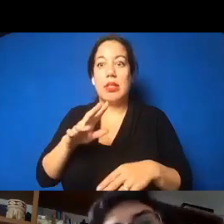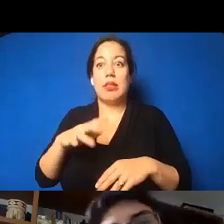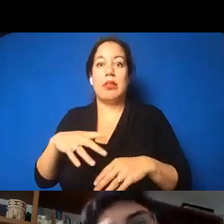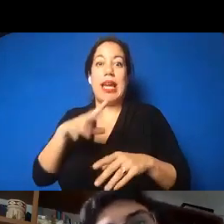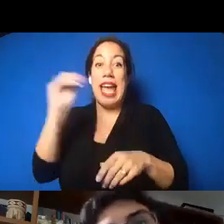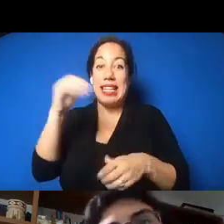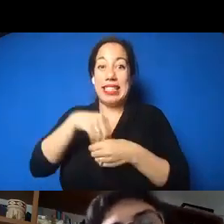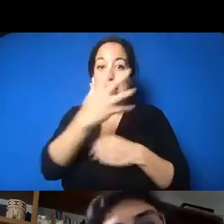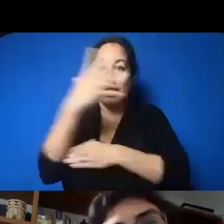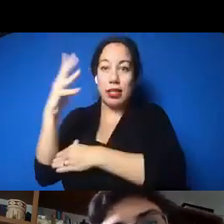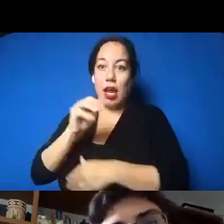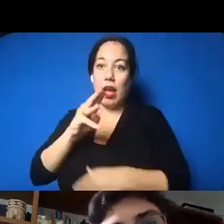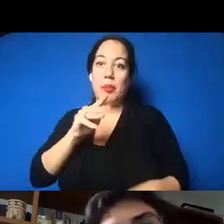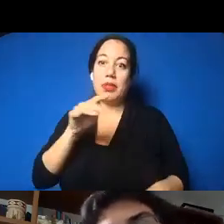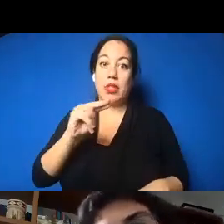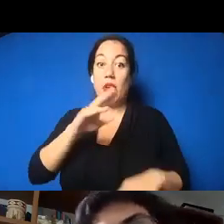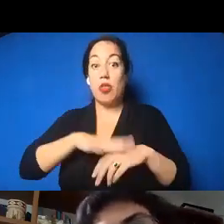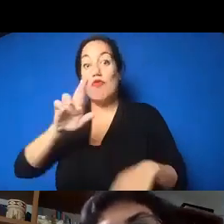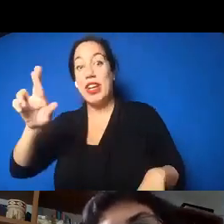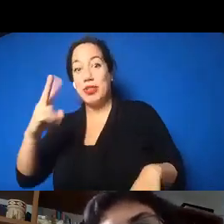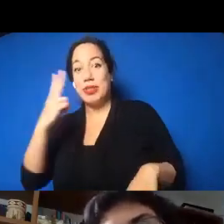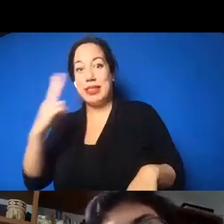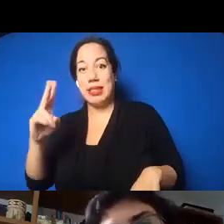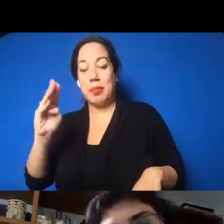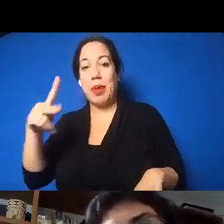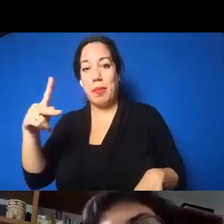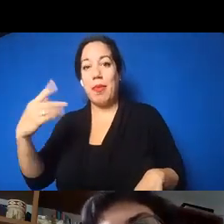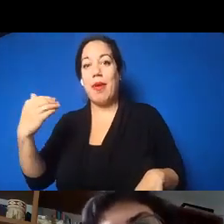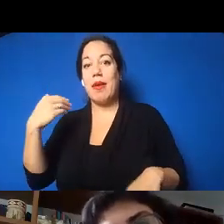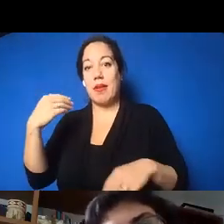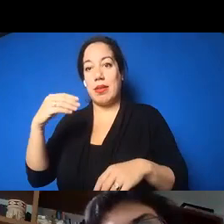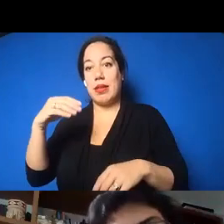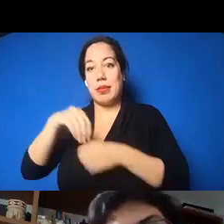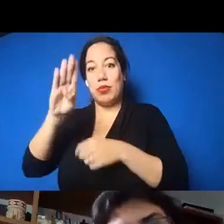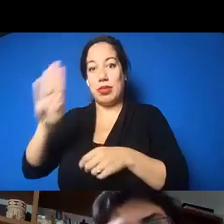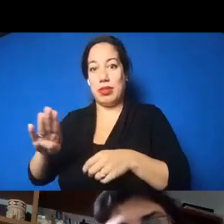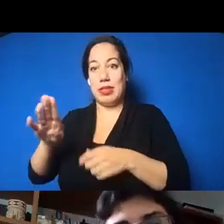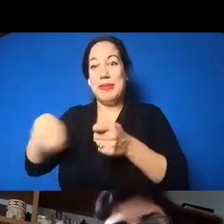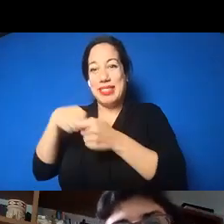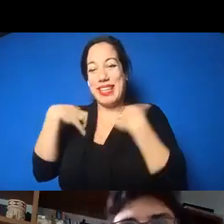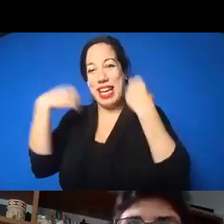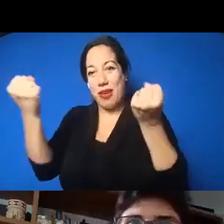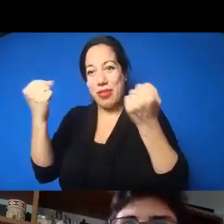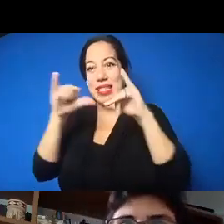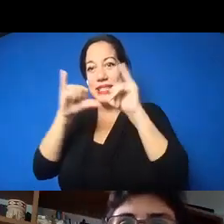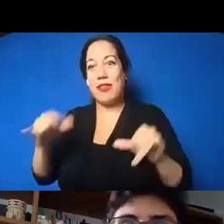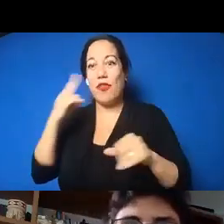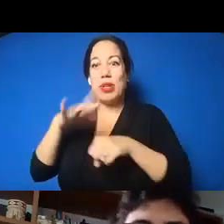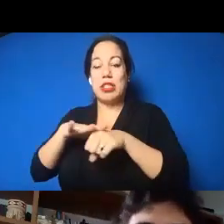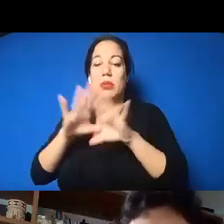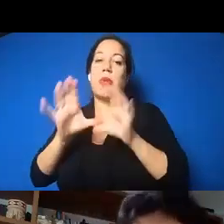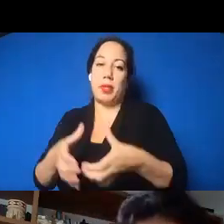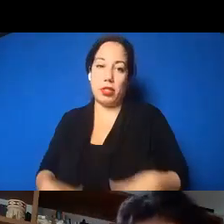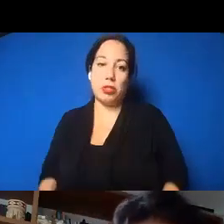Amazon. And in the right side, you see a map that we have in Brazil, a specific health system for indigenous population. Next,